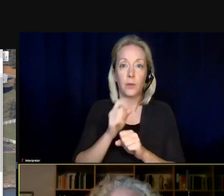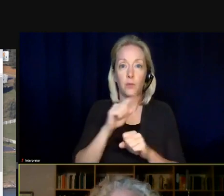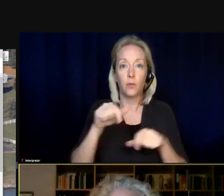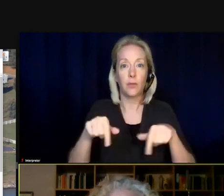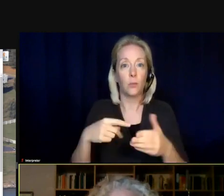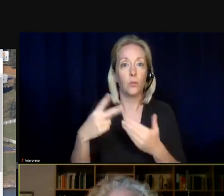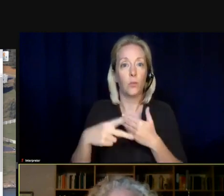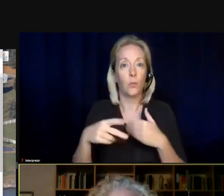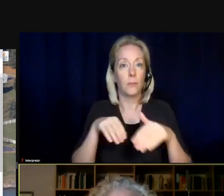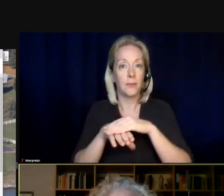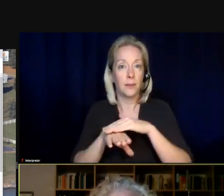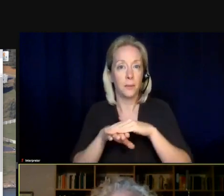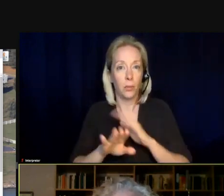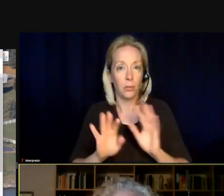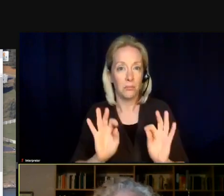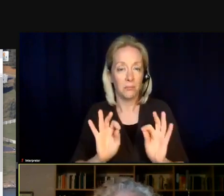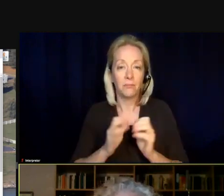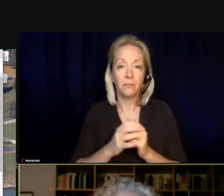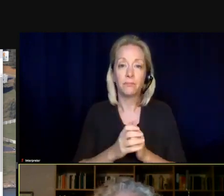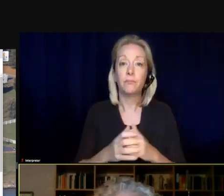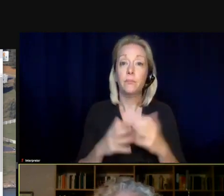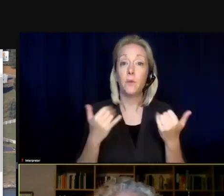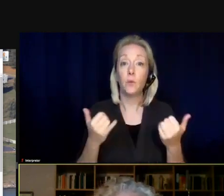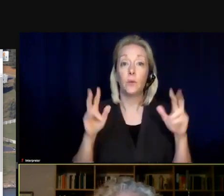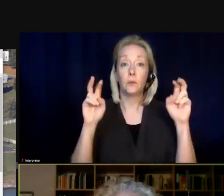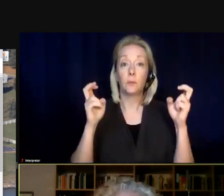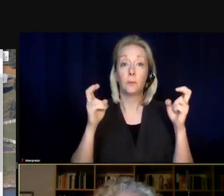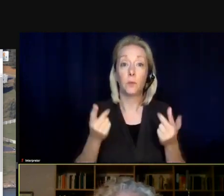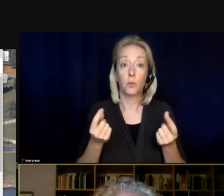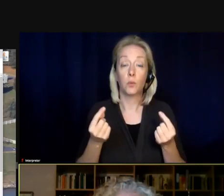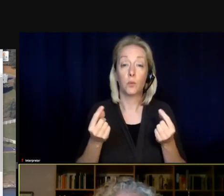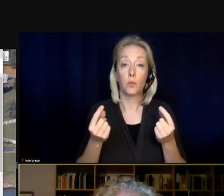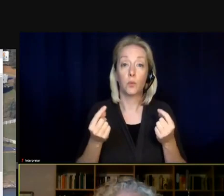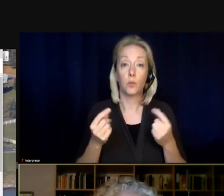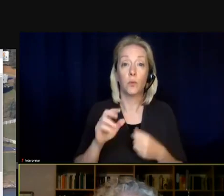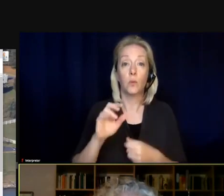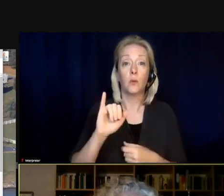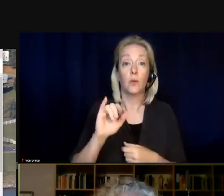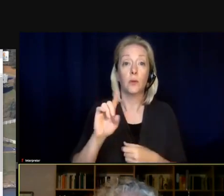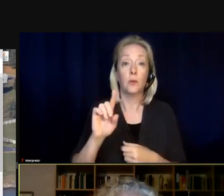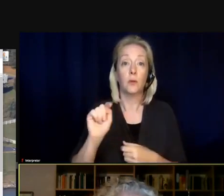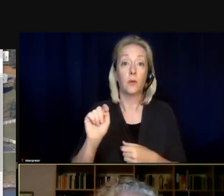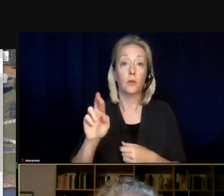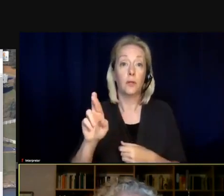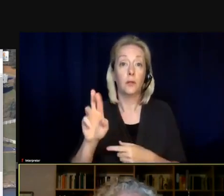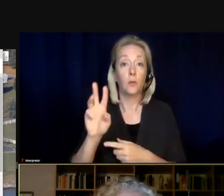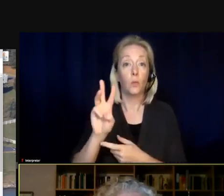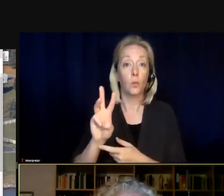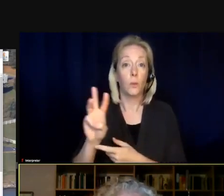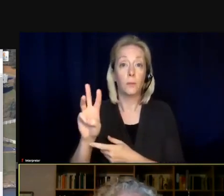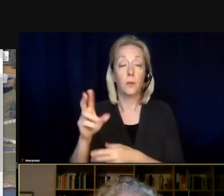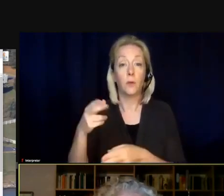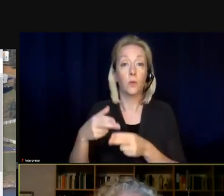program accessible. Today, I'm going to talk to you about IDRT's website, which is